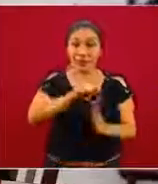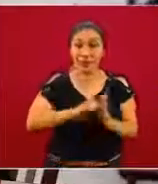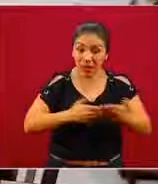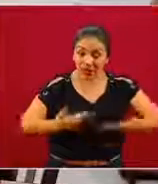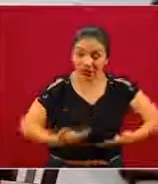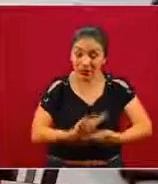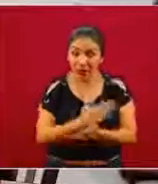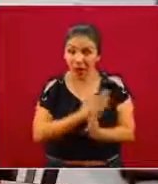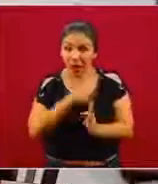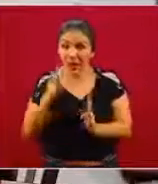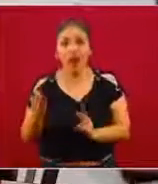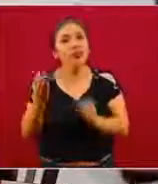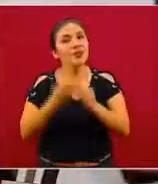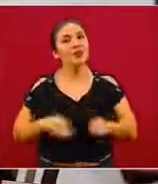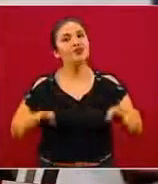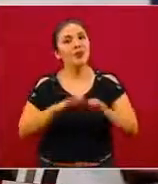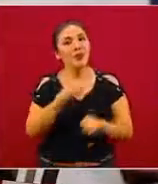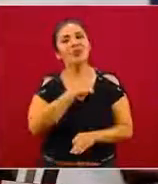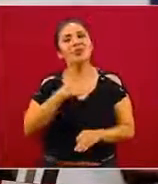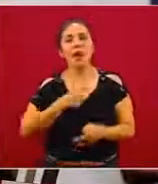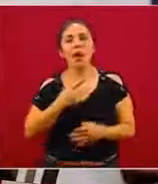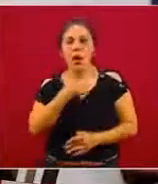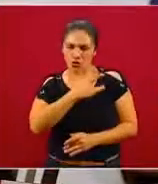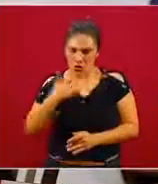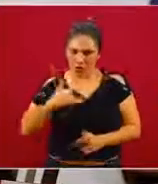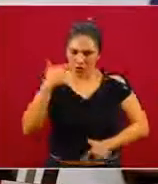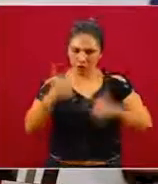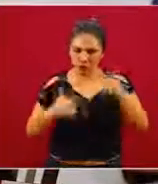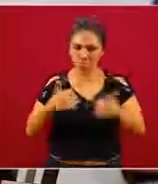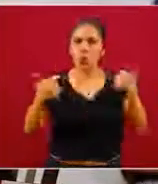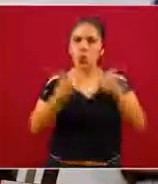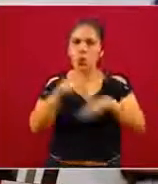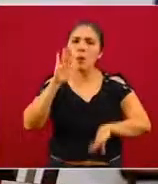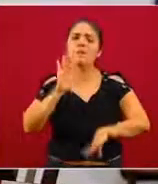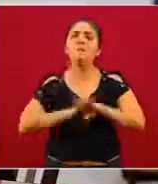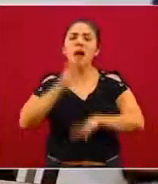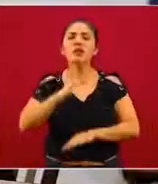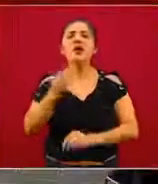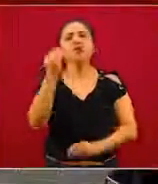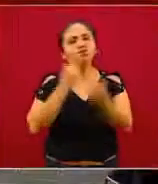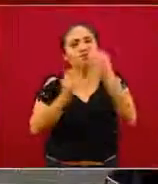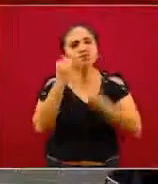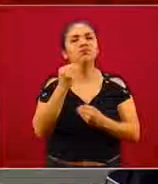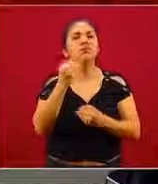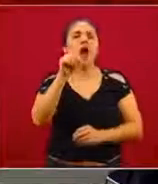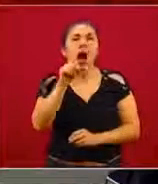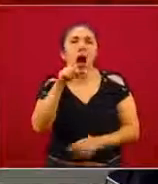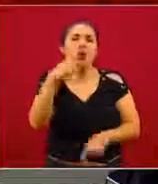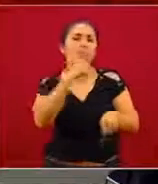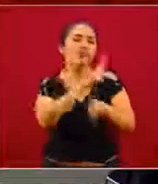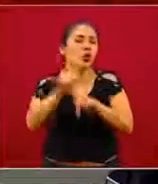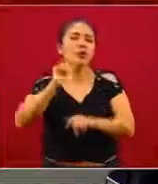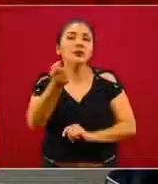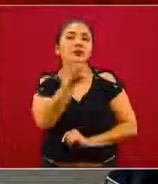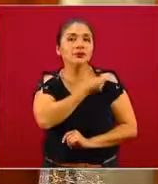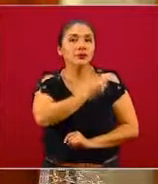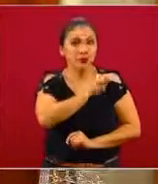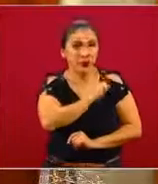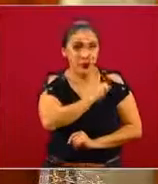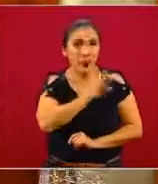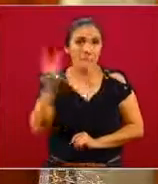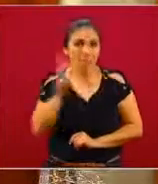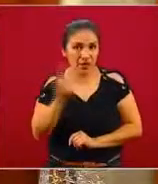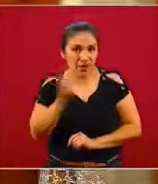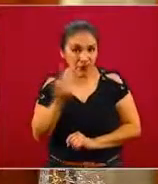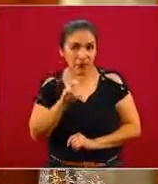After 6 months, it's essential to add food and beverages to breastfeeding.